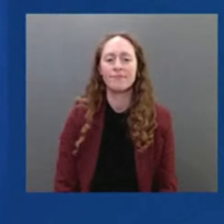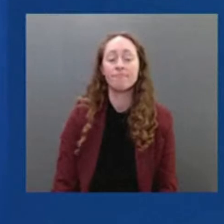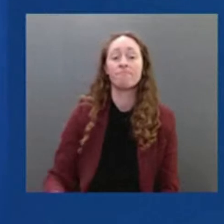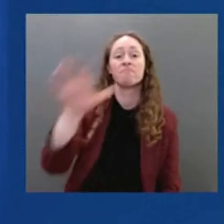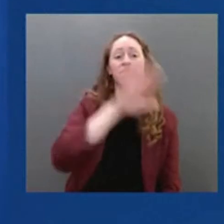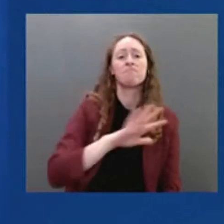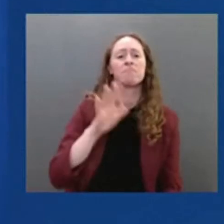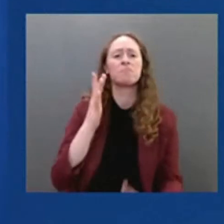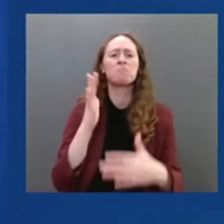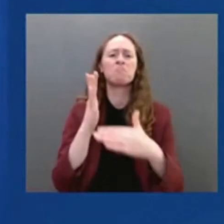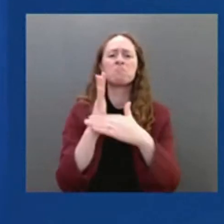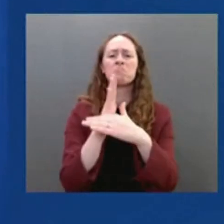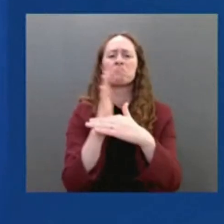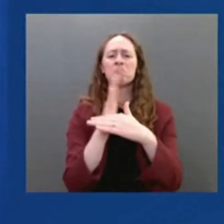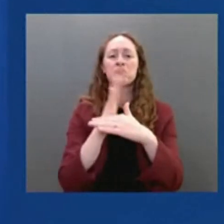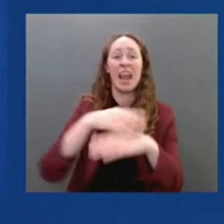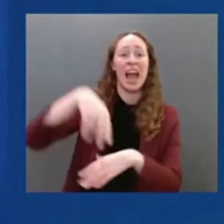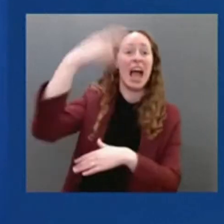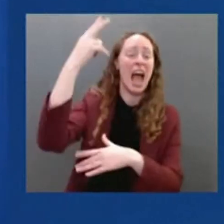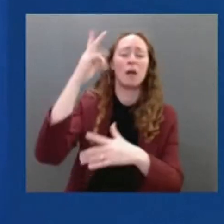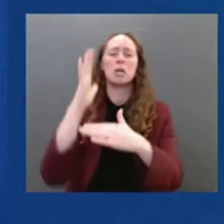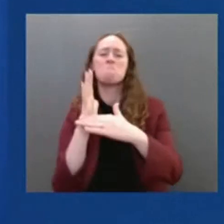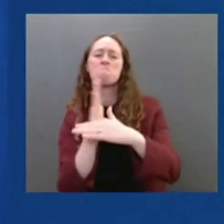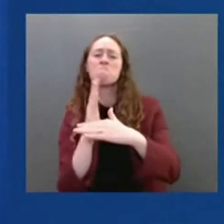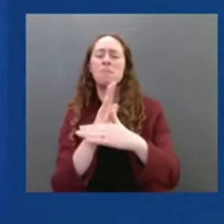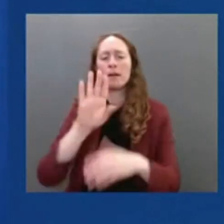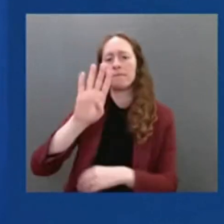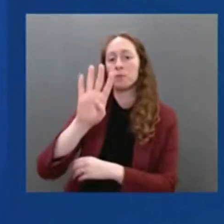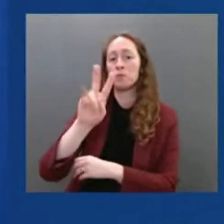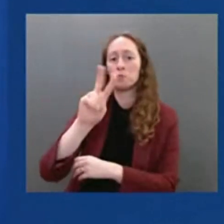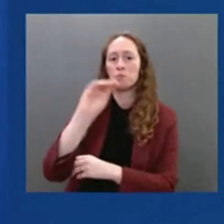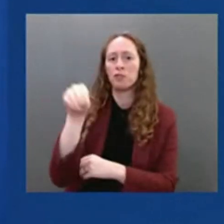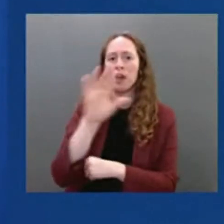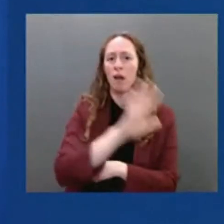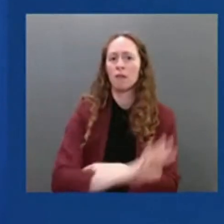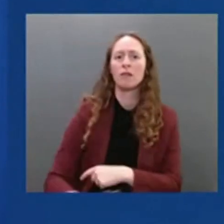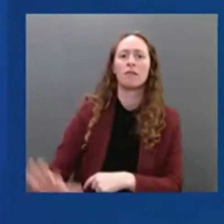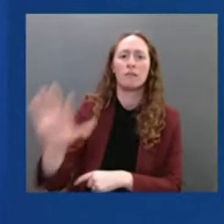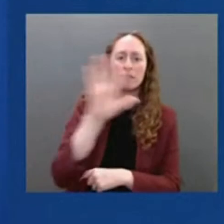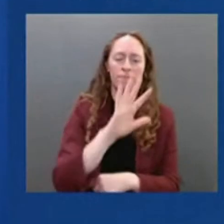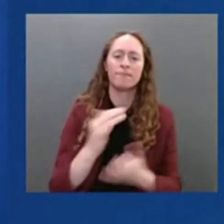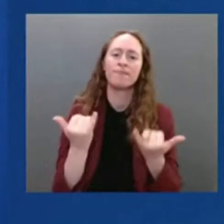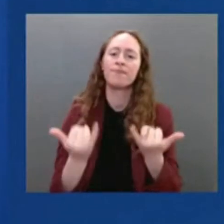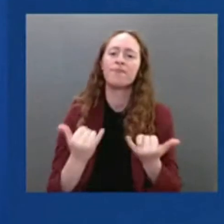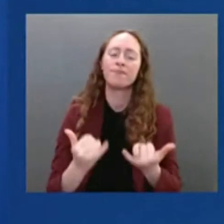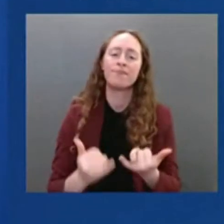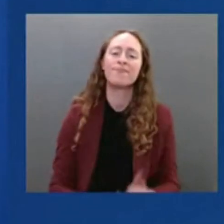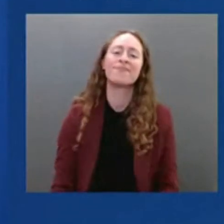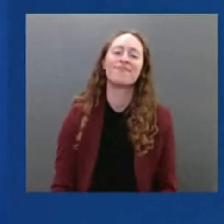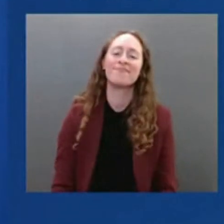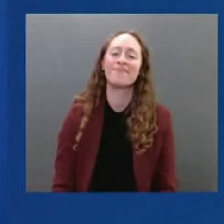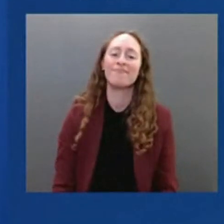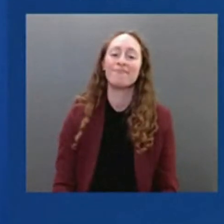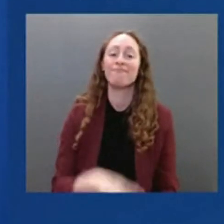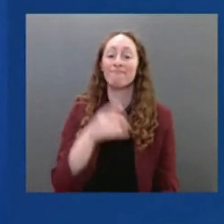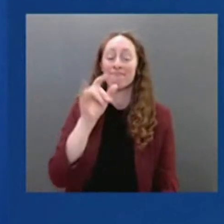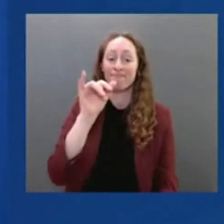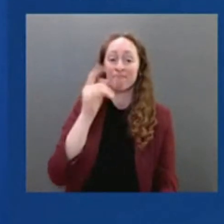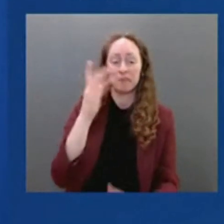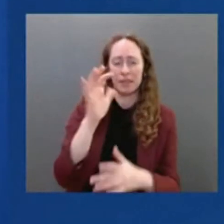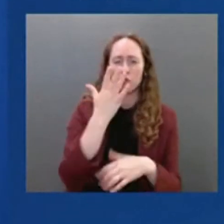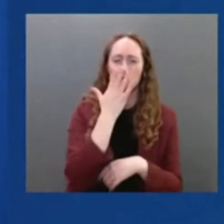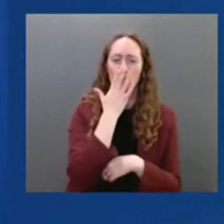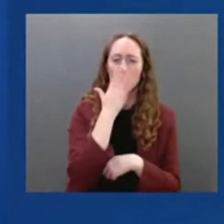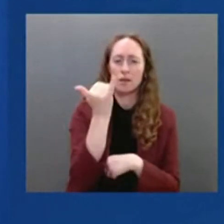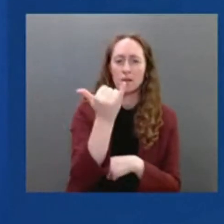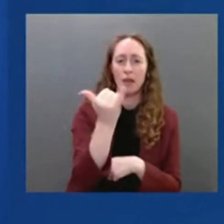In these areas, CDC encourages individuals to make decisions about masking based on their own individual level of risk. To find